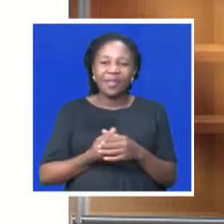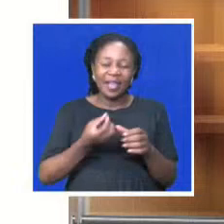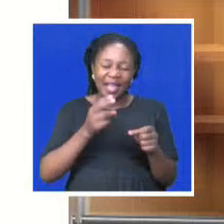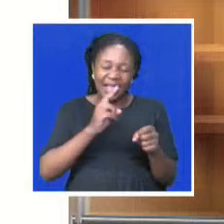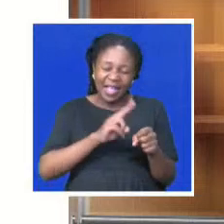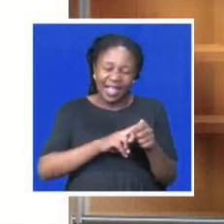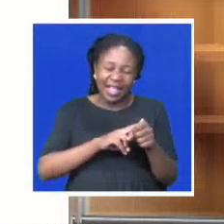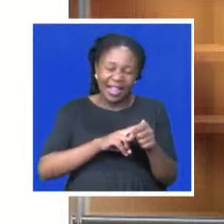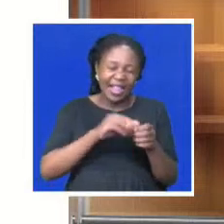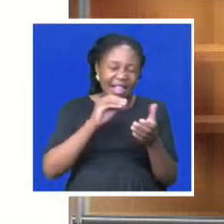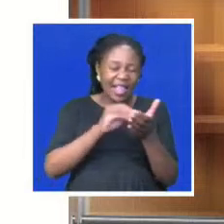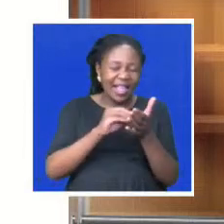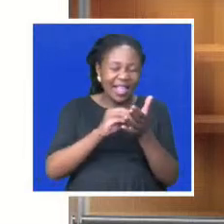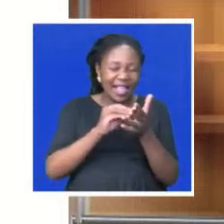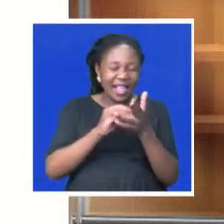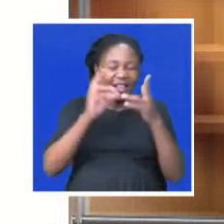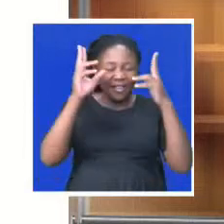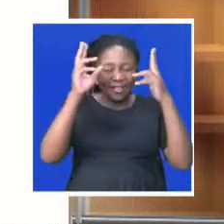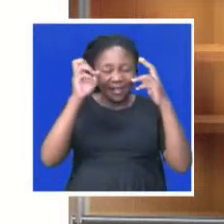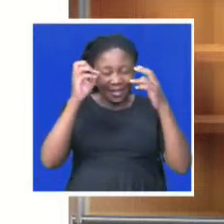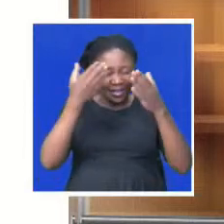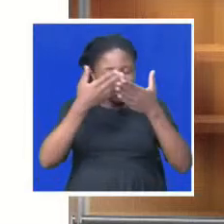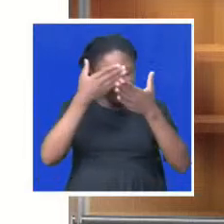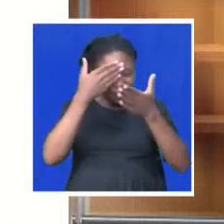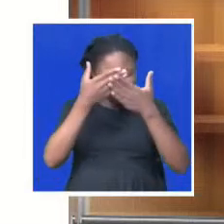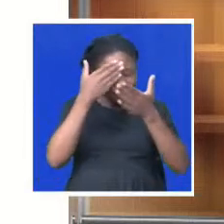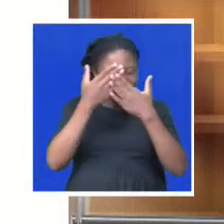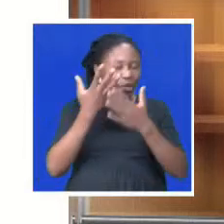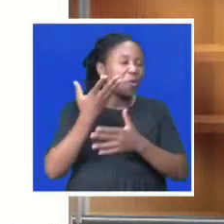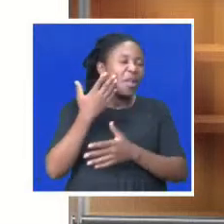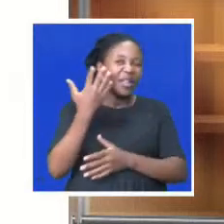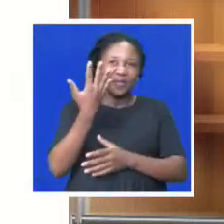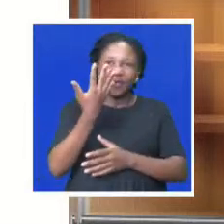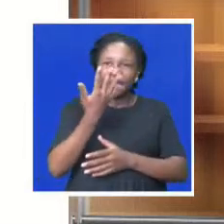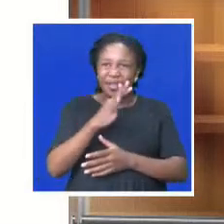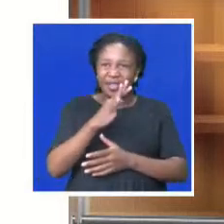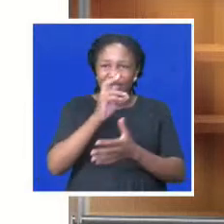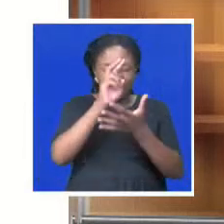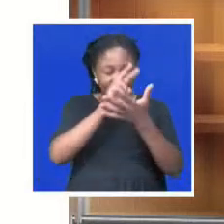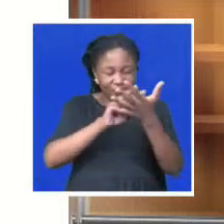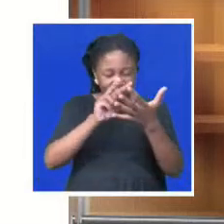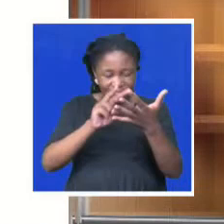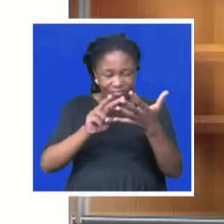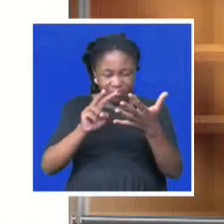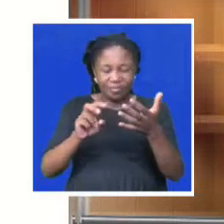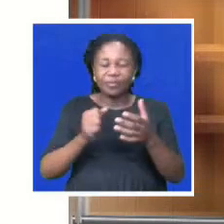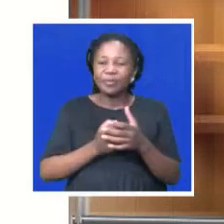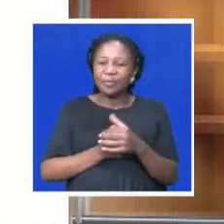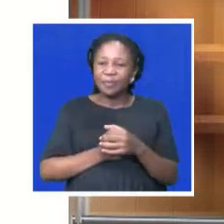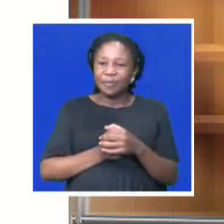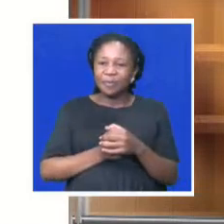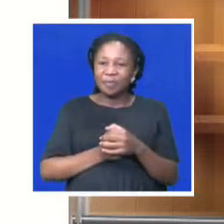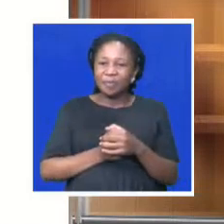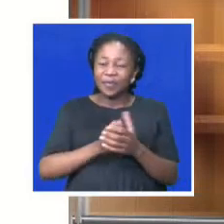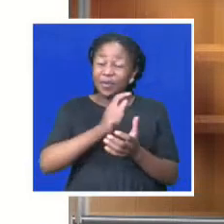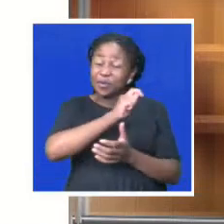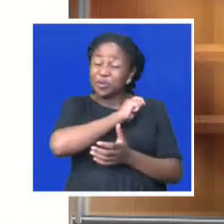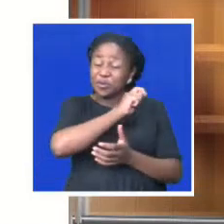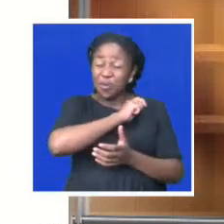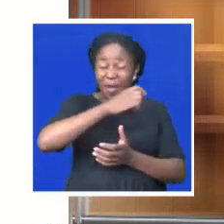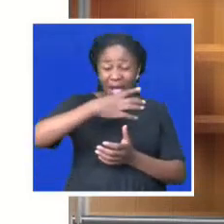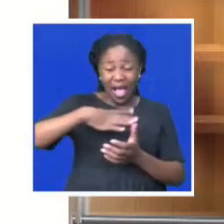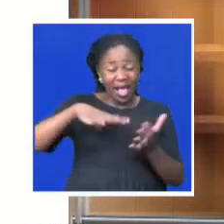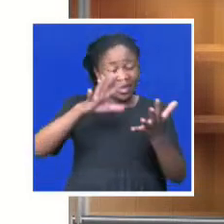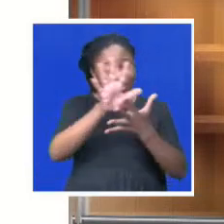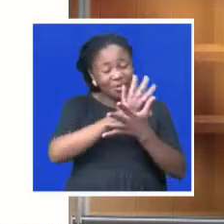reading it. I believe you have those stories whereby there are animal characters.